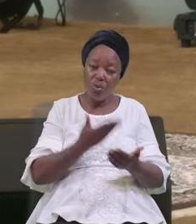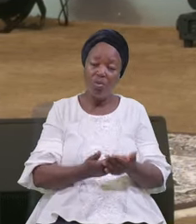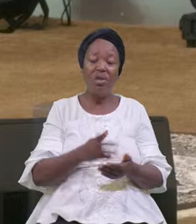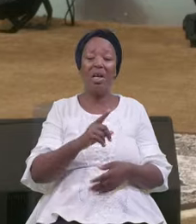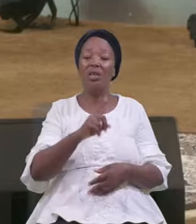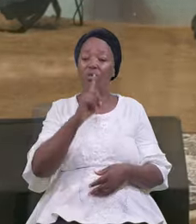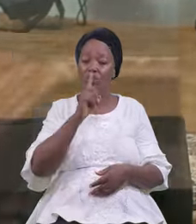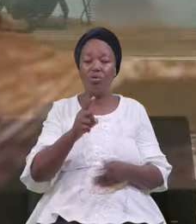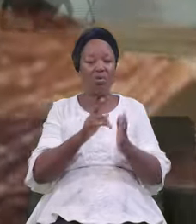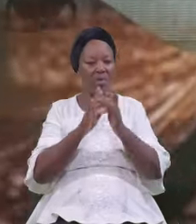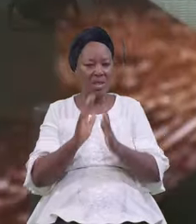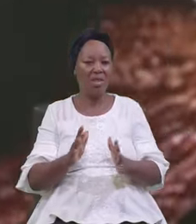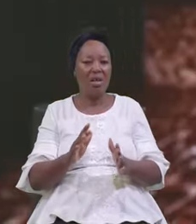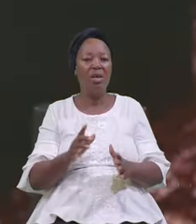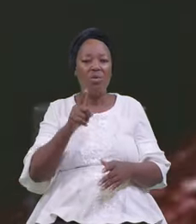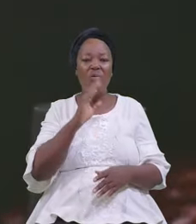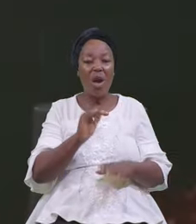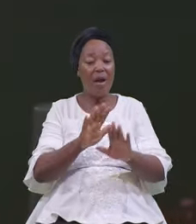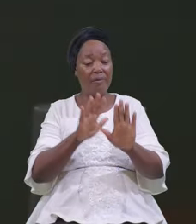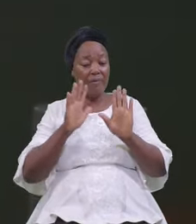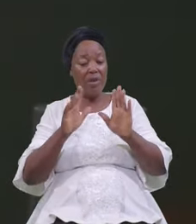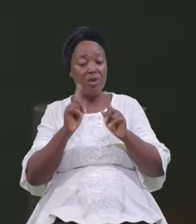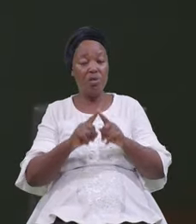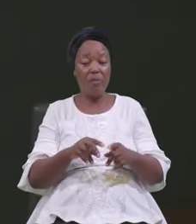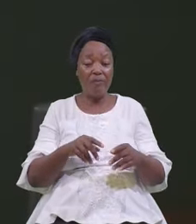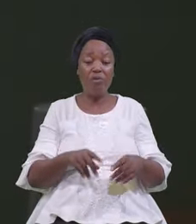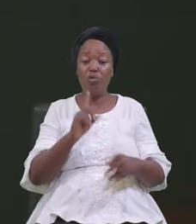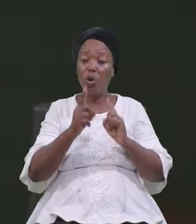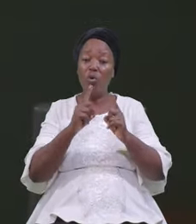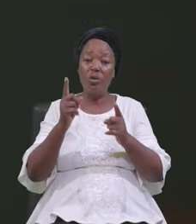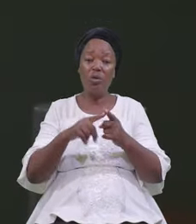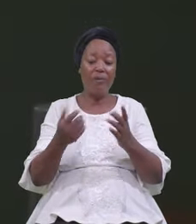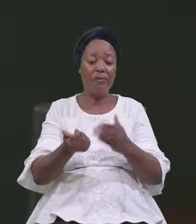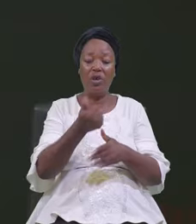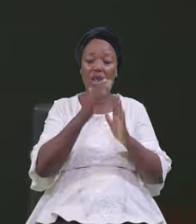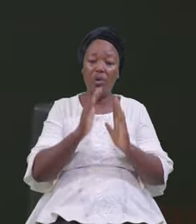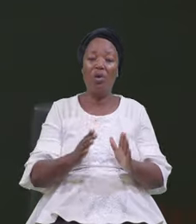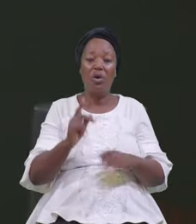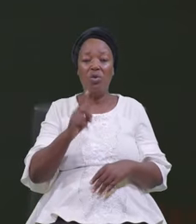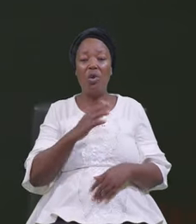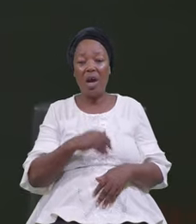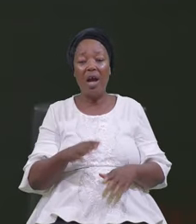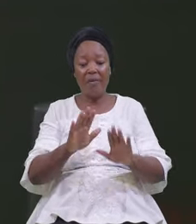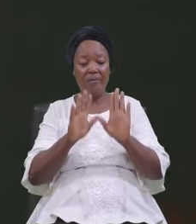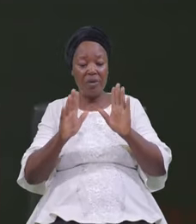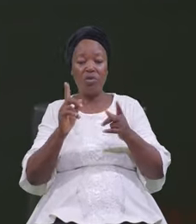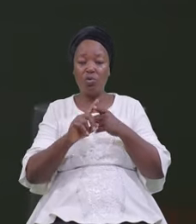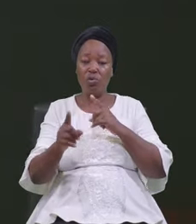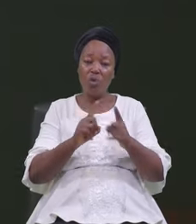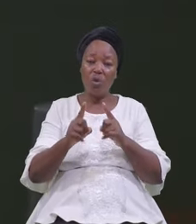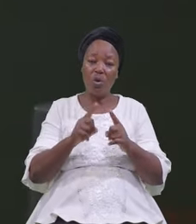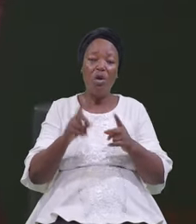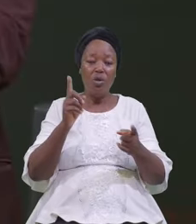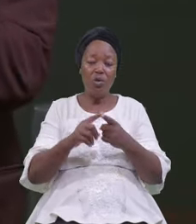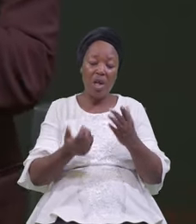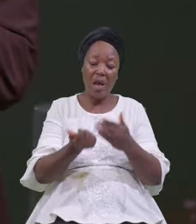to confront the fornicators. That's your problem. You are afraid to confront the